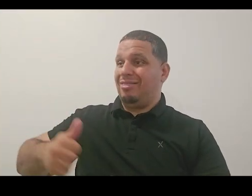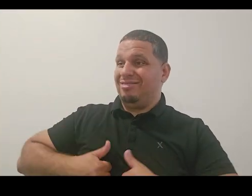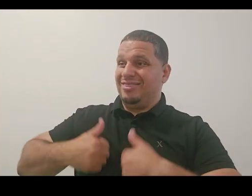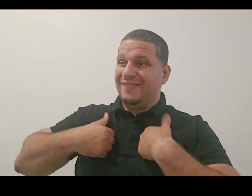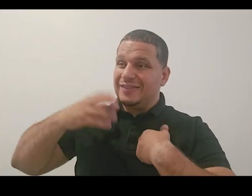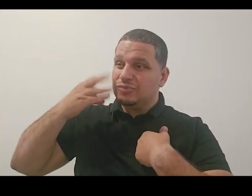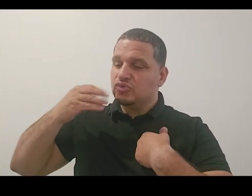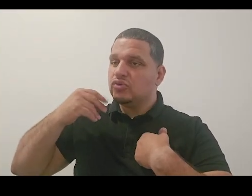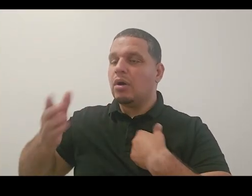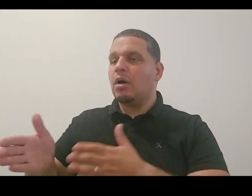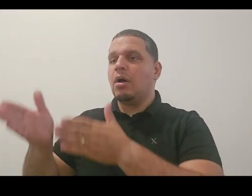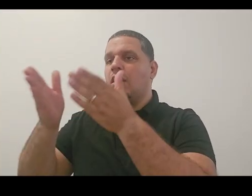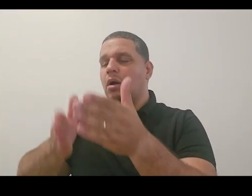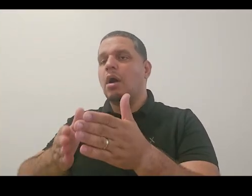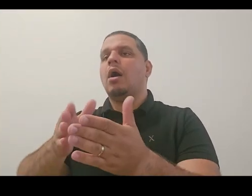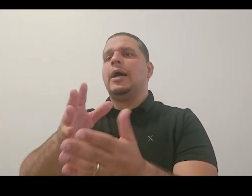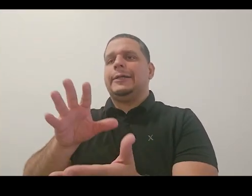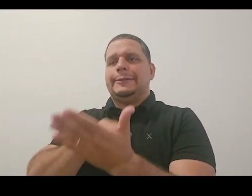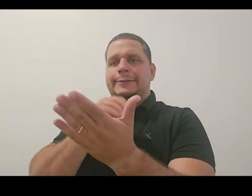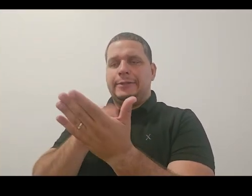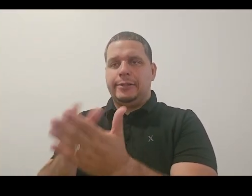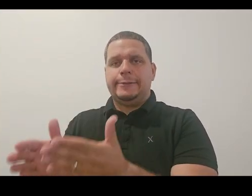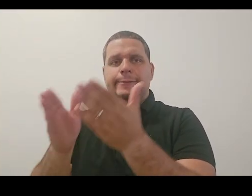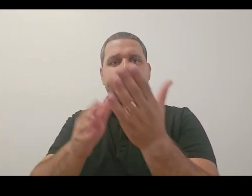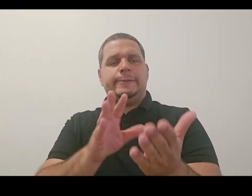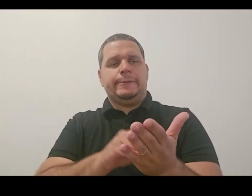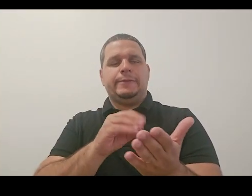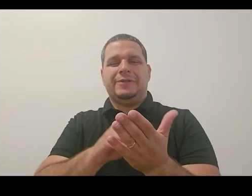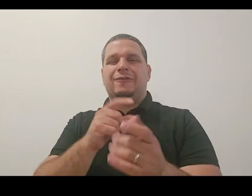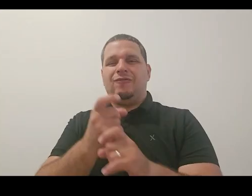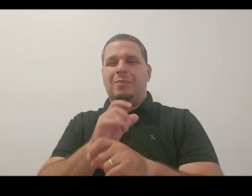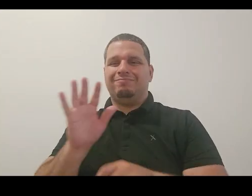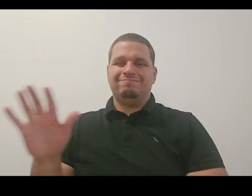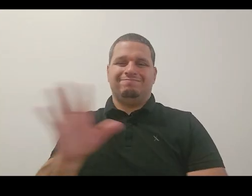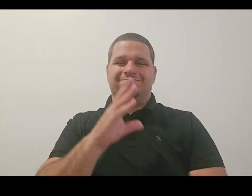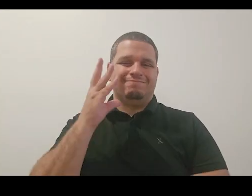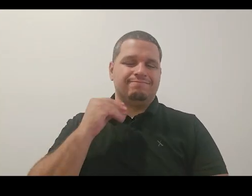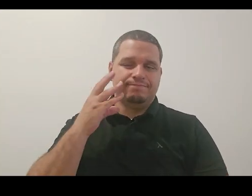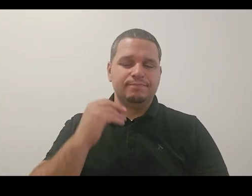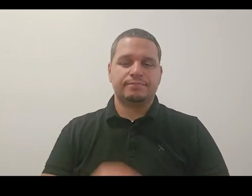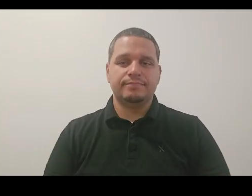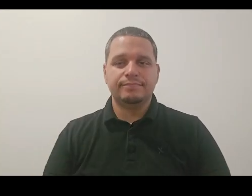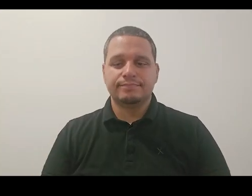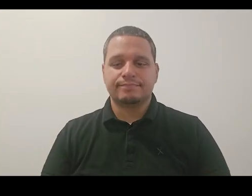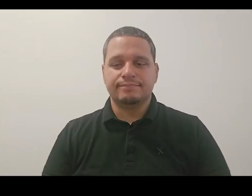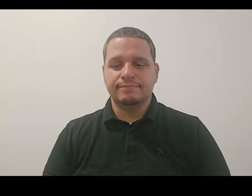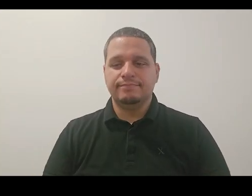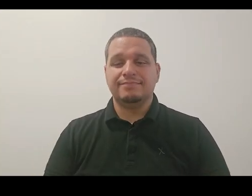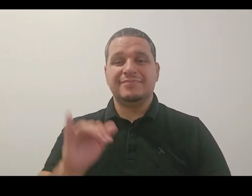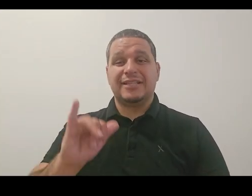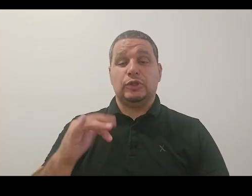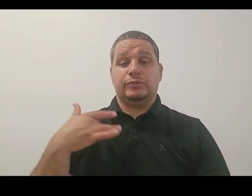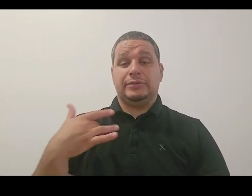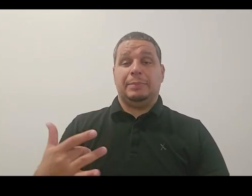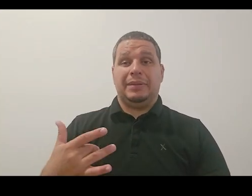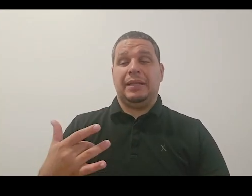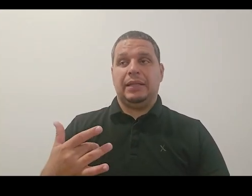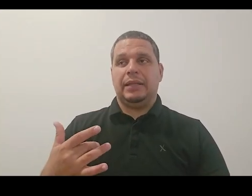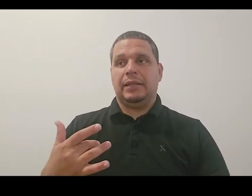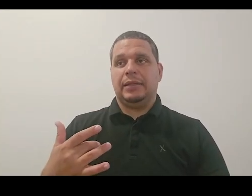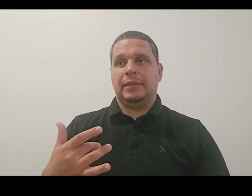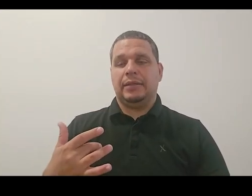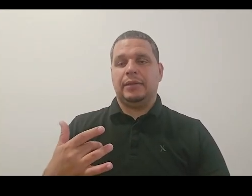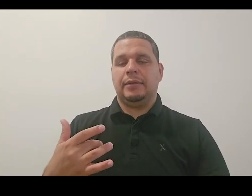embedded in many different embodied experiences and knowledges that come from that experiences that are